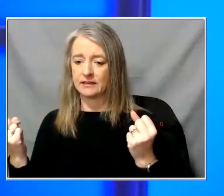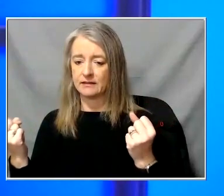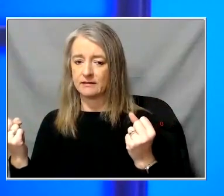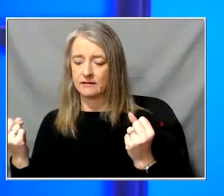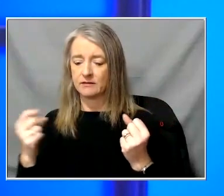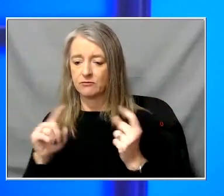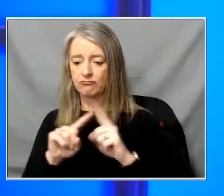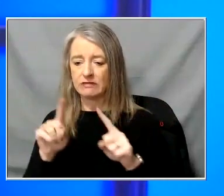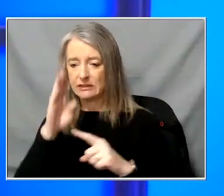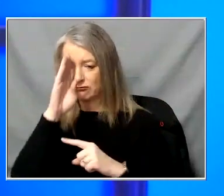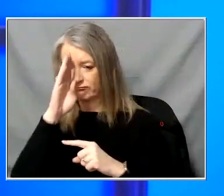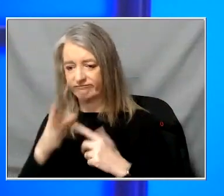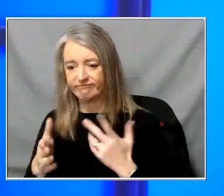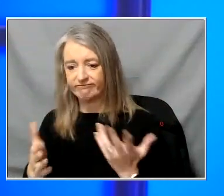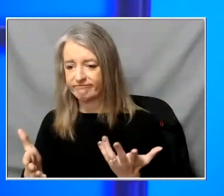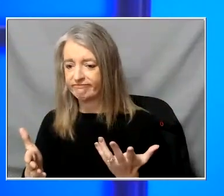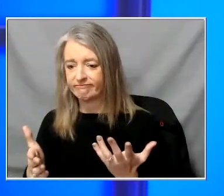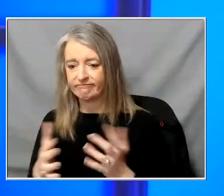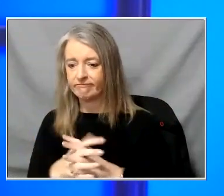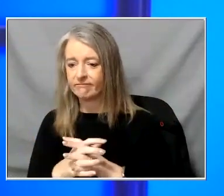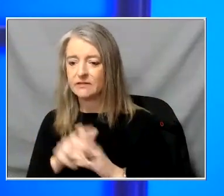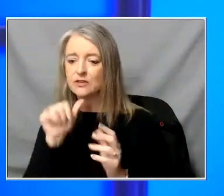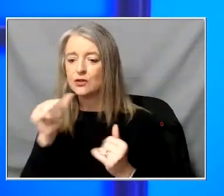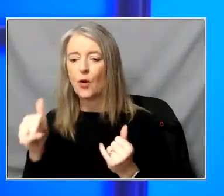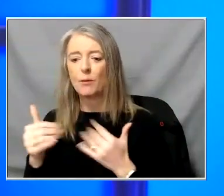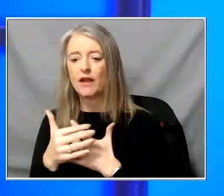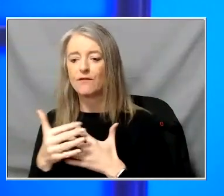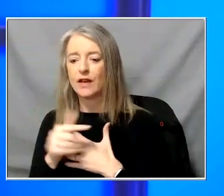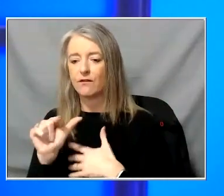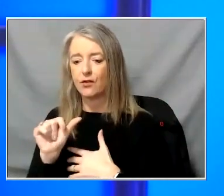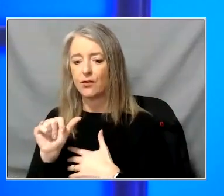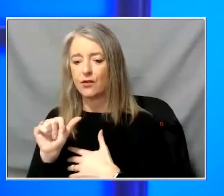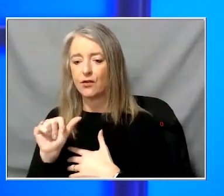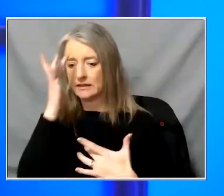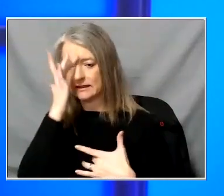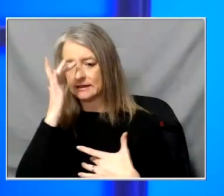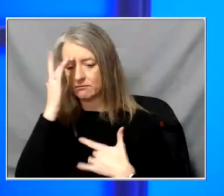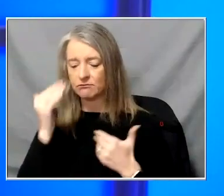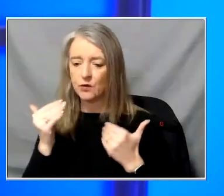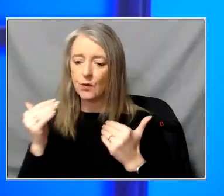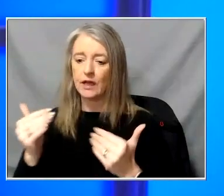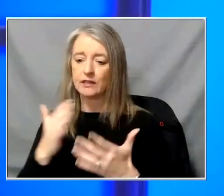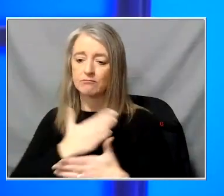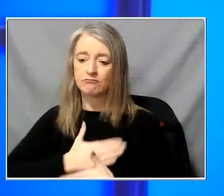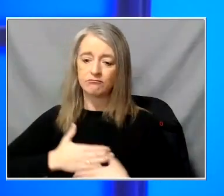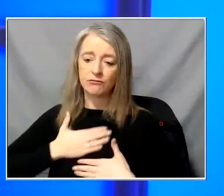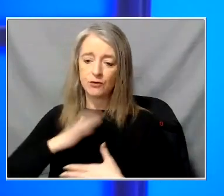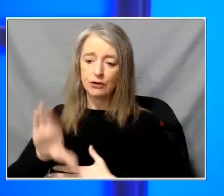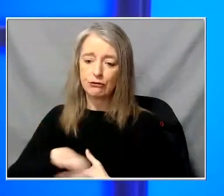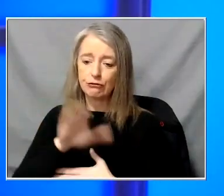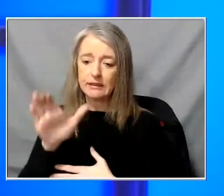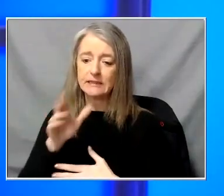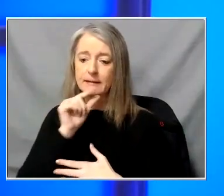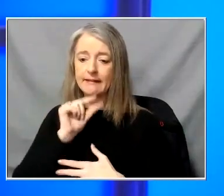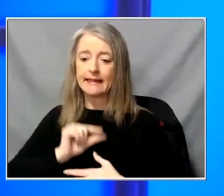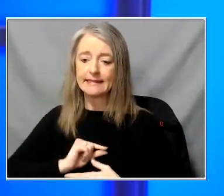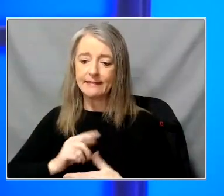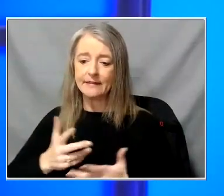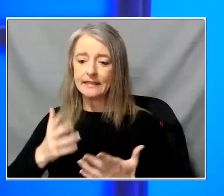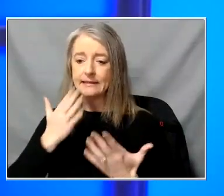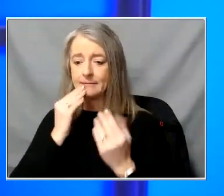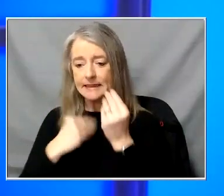stones that form in the bile ducts. That's very rare. I think I've maybe seen it once or twice in my 15, 20-year career. Okay. So by and